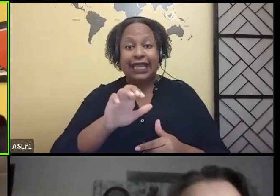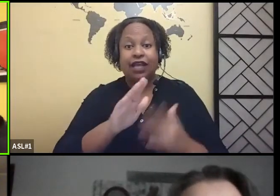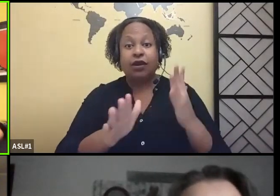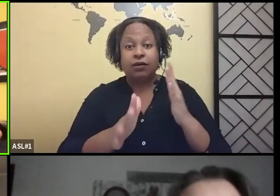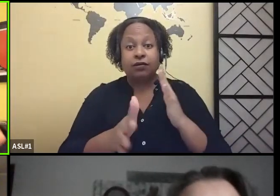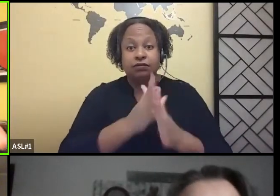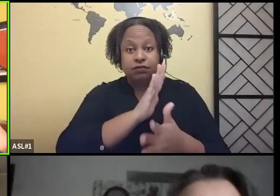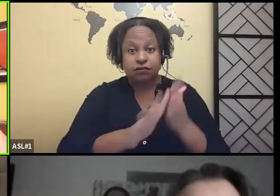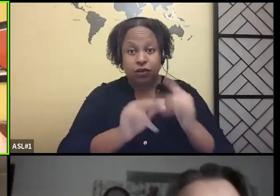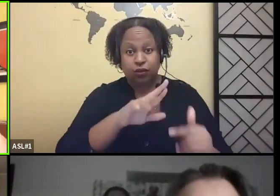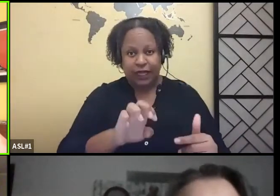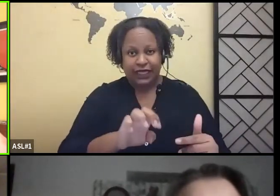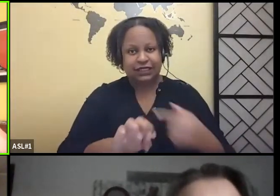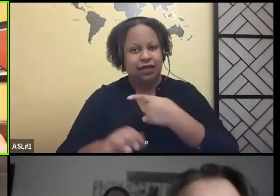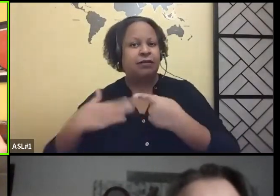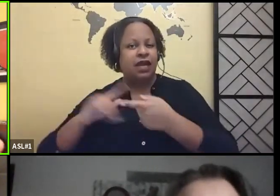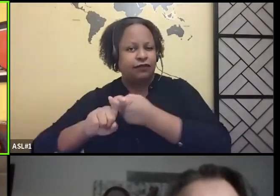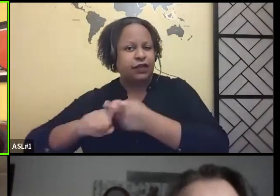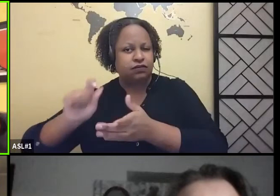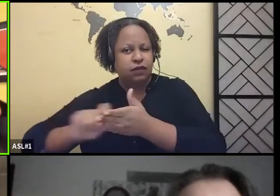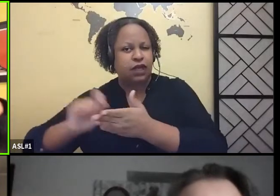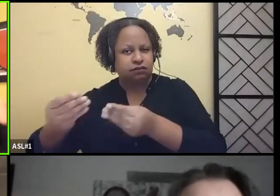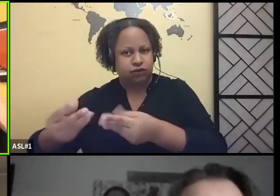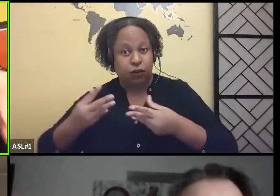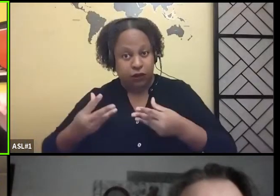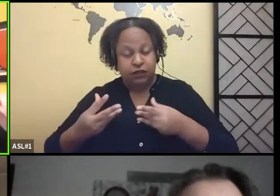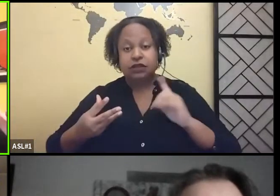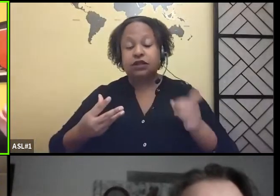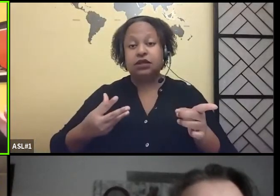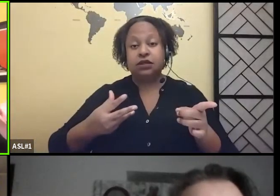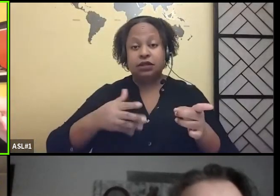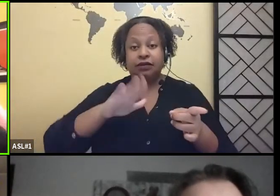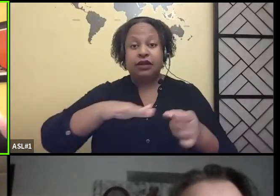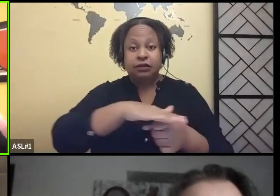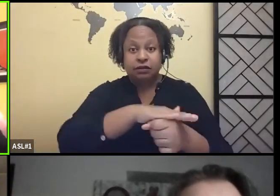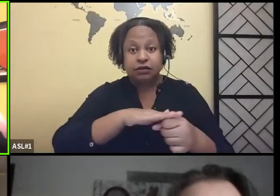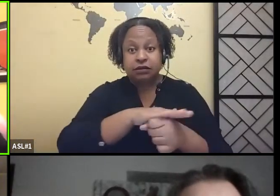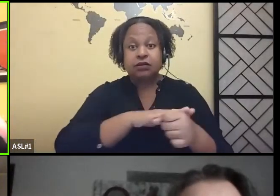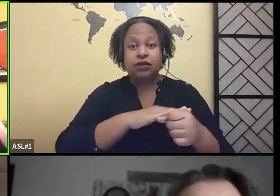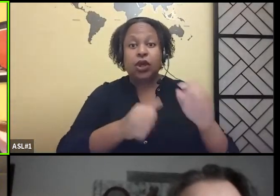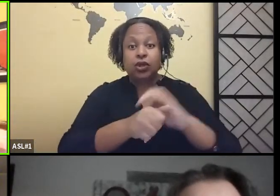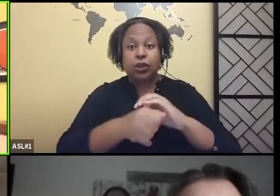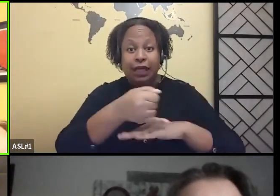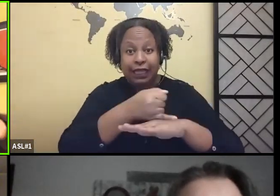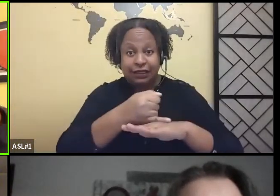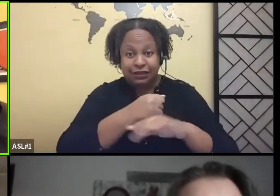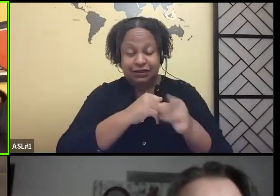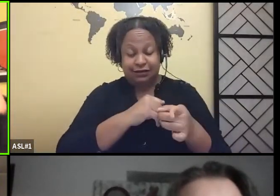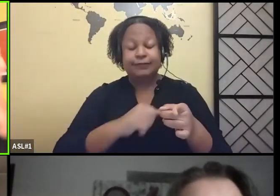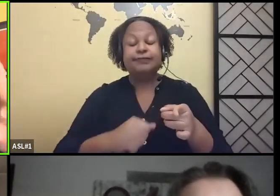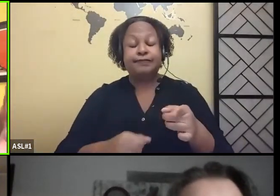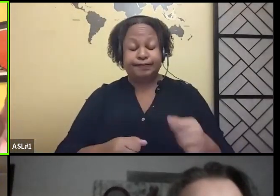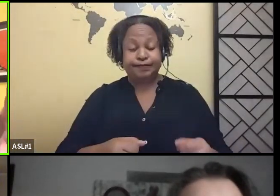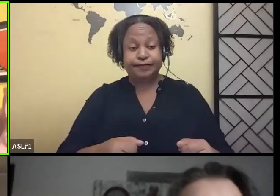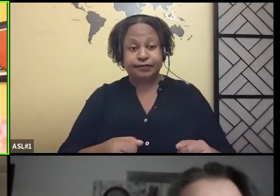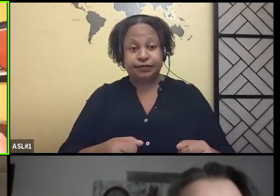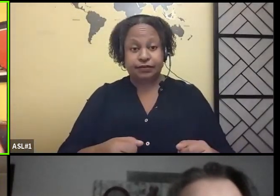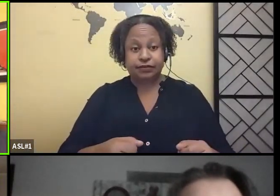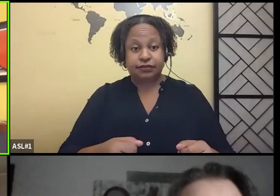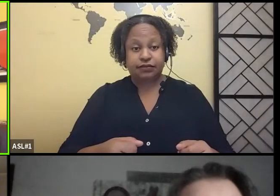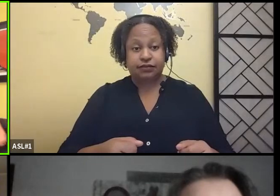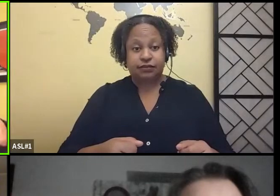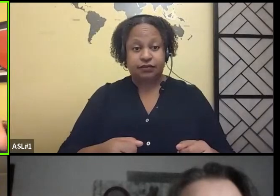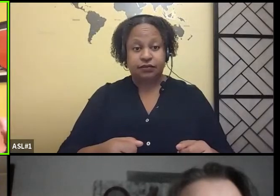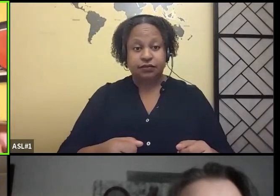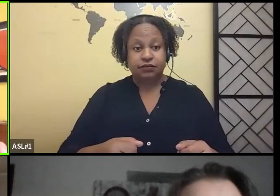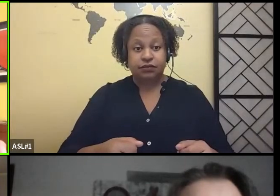producer of organic rice in that part of Turtle Island. And there's so much that they